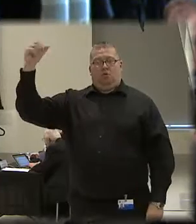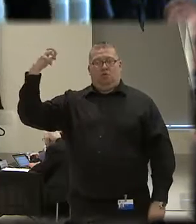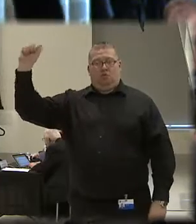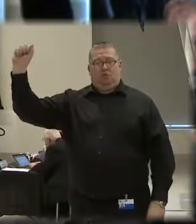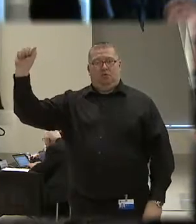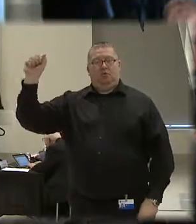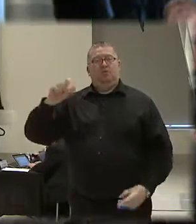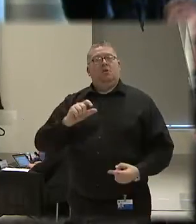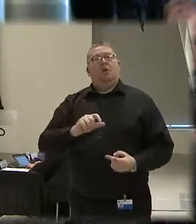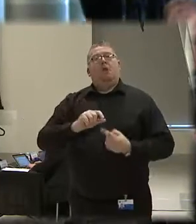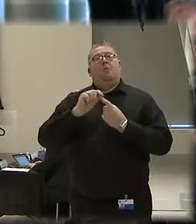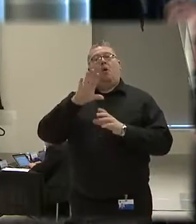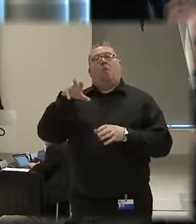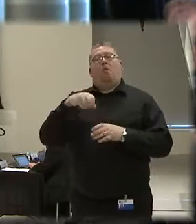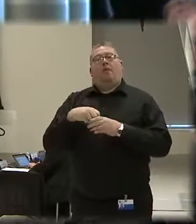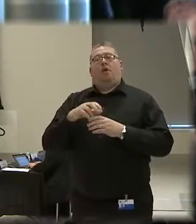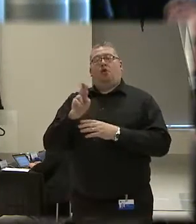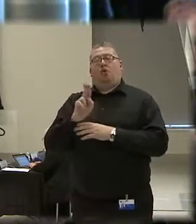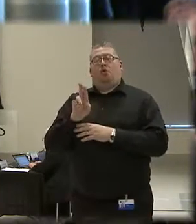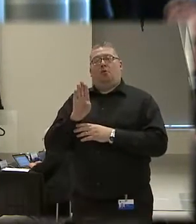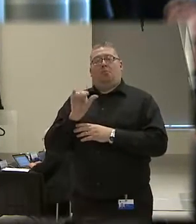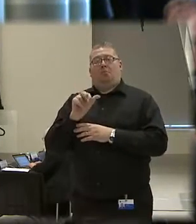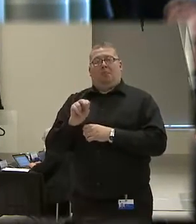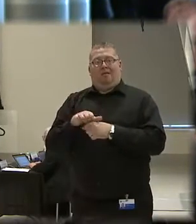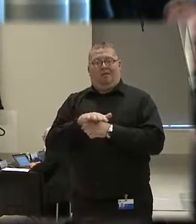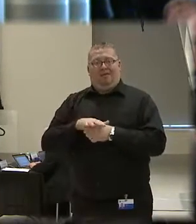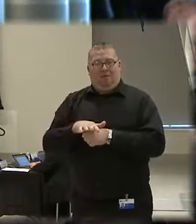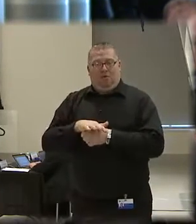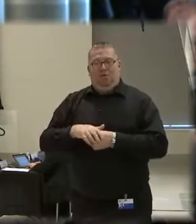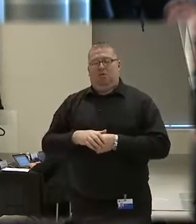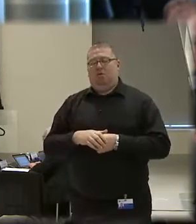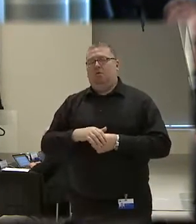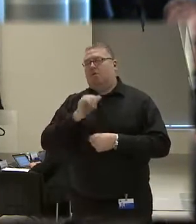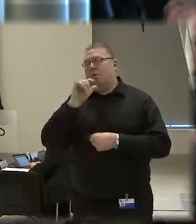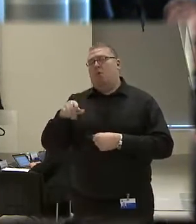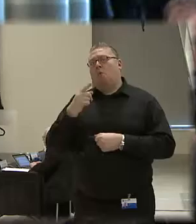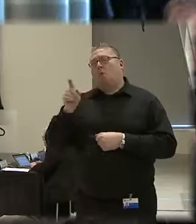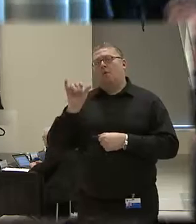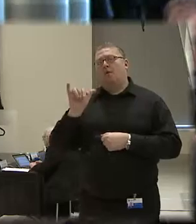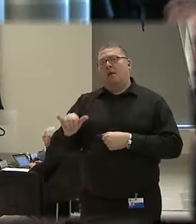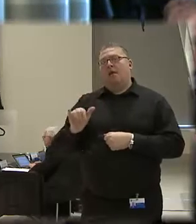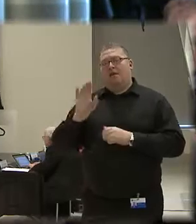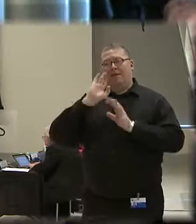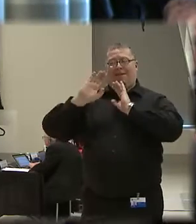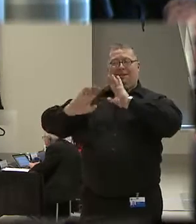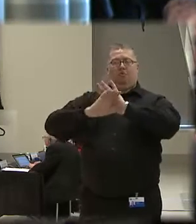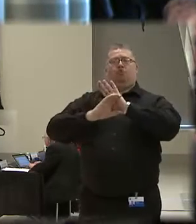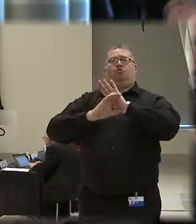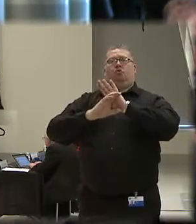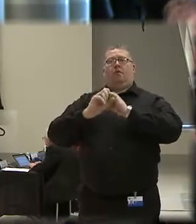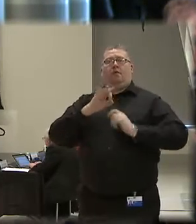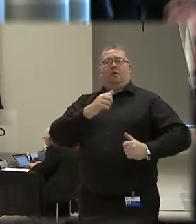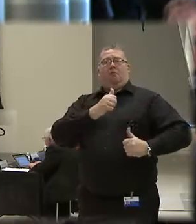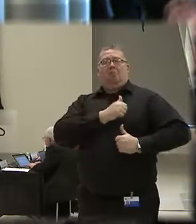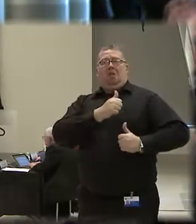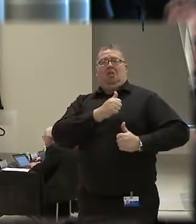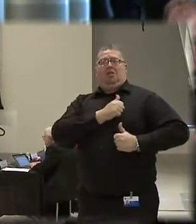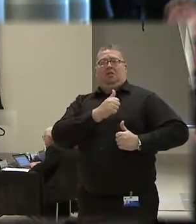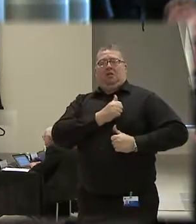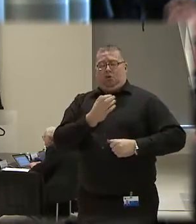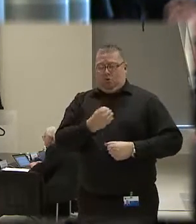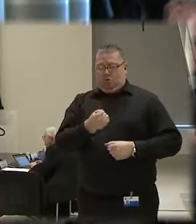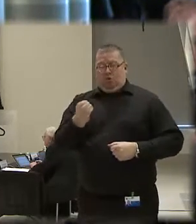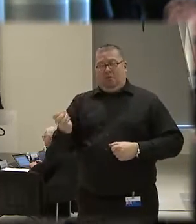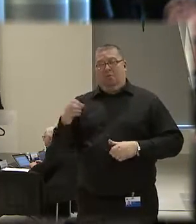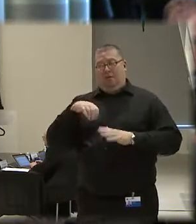demonstrations, especially within the urban core. Not only does the imagery of military-grade equipment